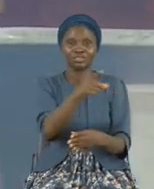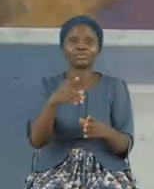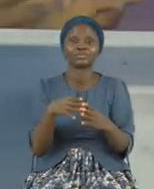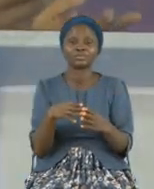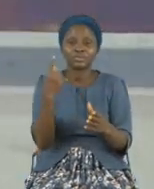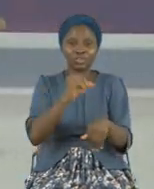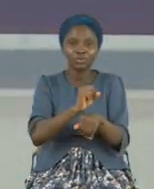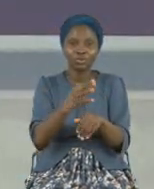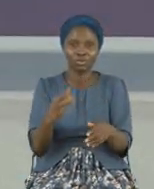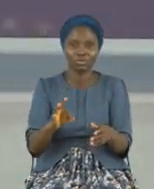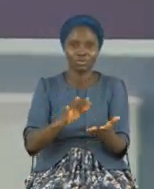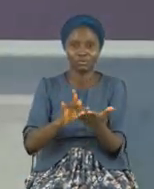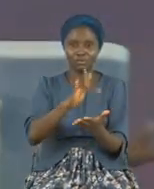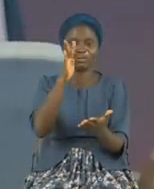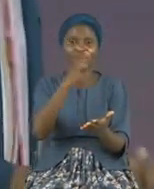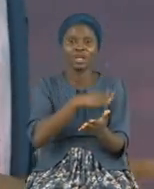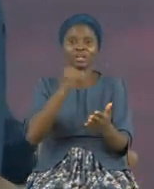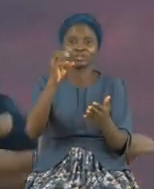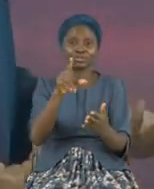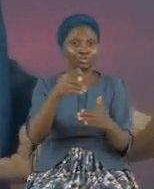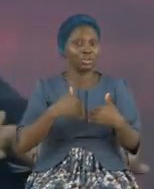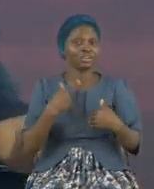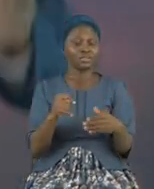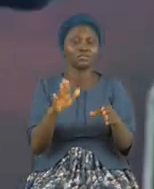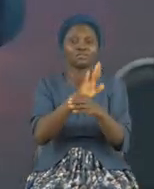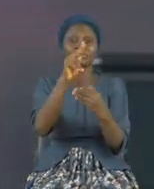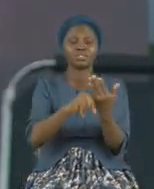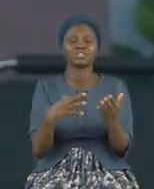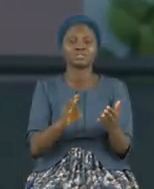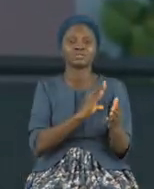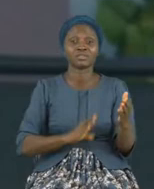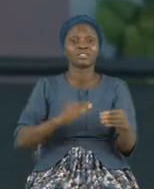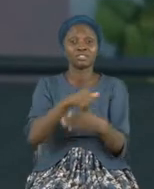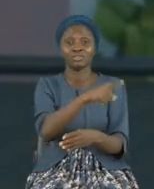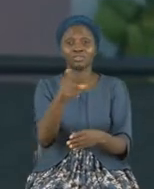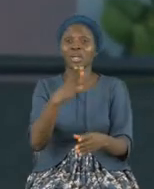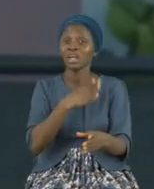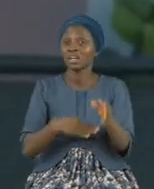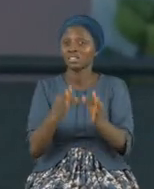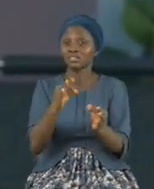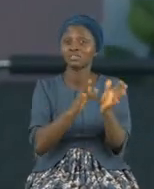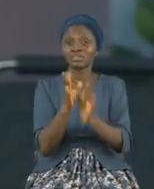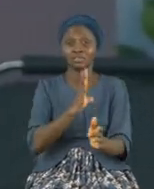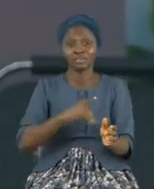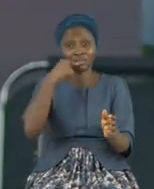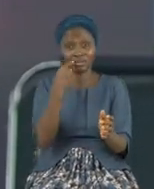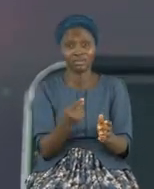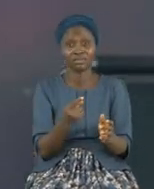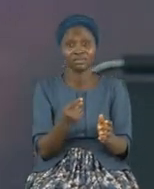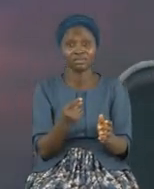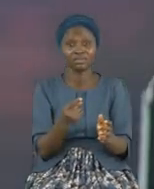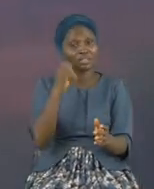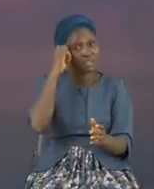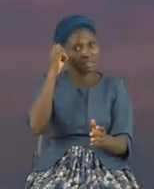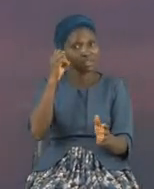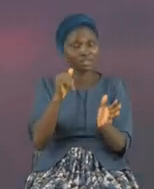And so you have the fullness of Christ in you. And then Jesus said, he that serves